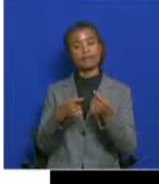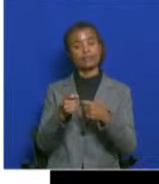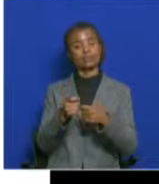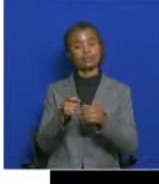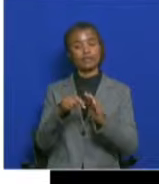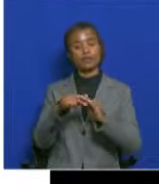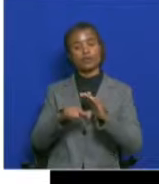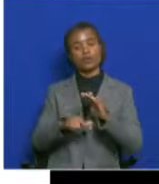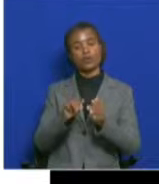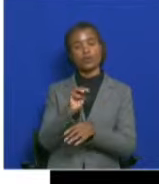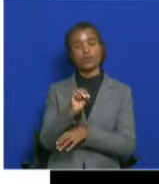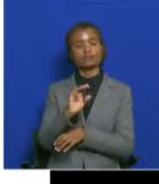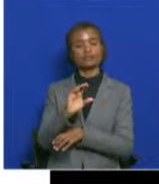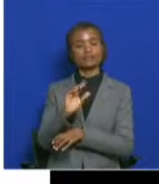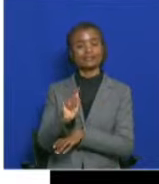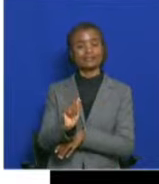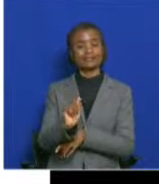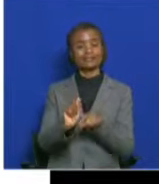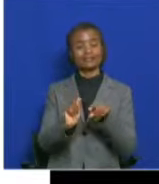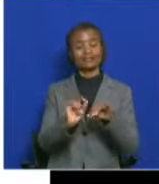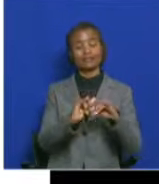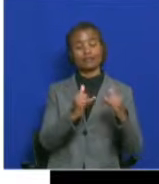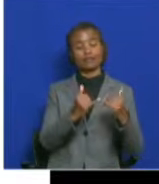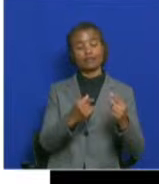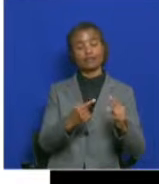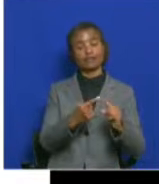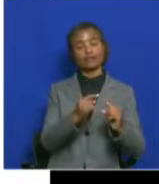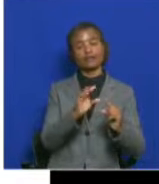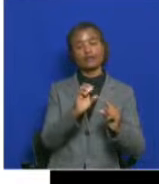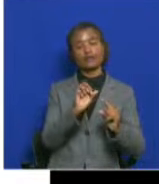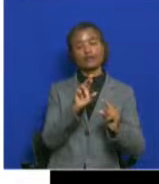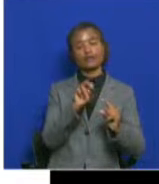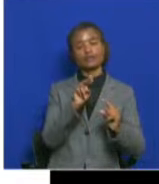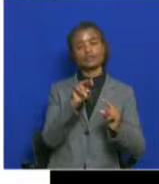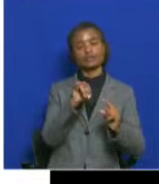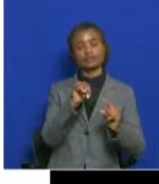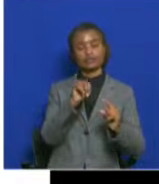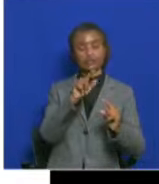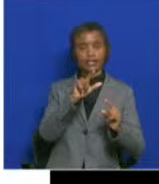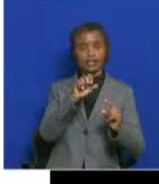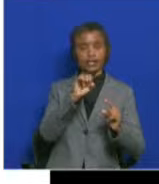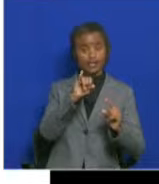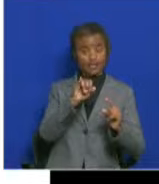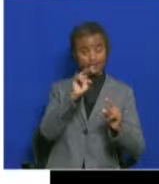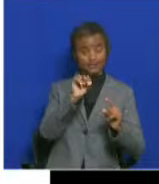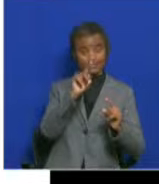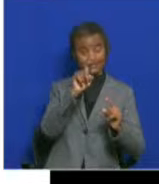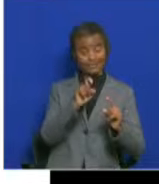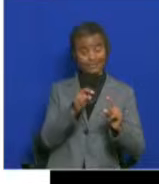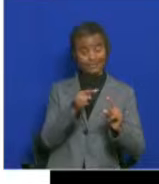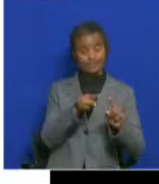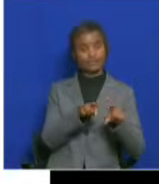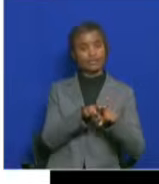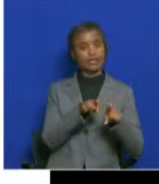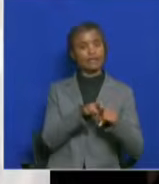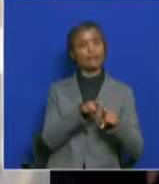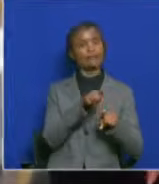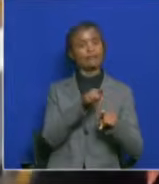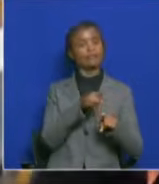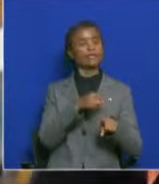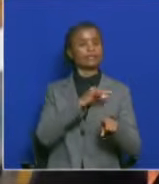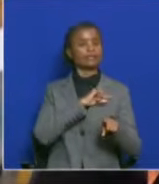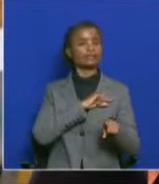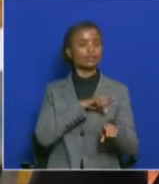Links as guilty of the same conduct. So Mr. Sayed forwards this, sends this to